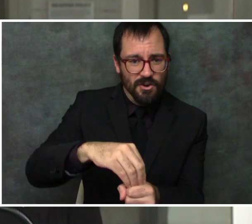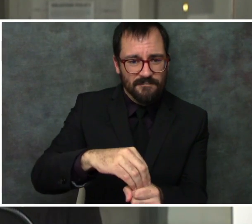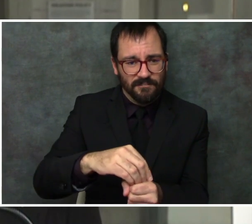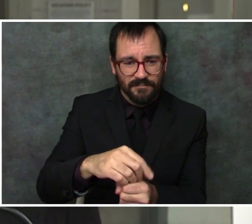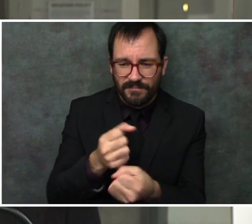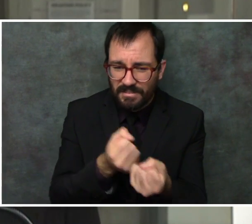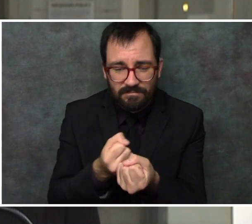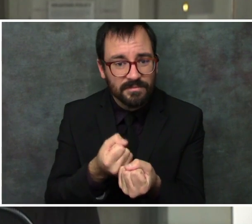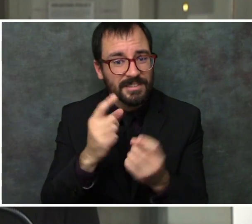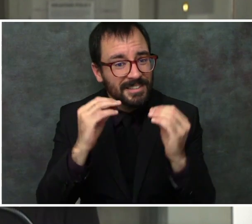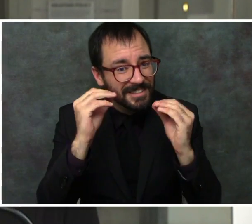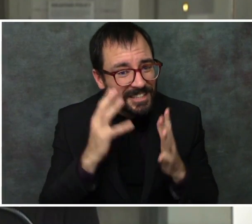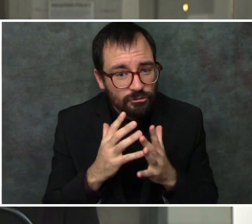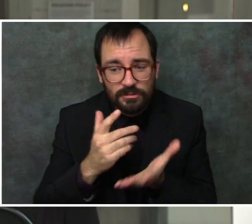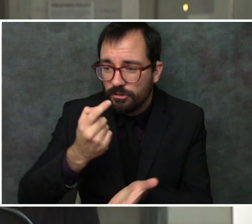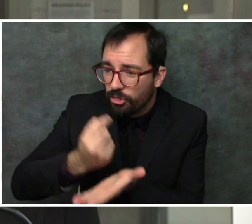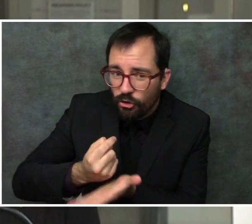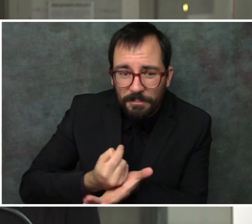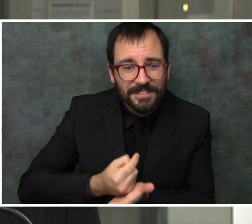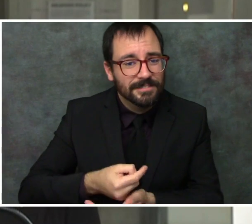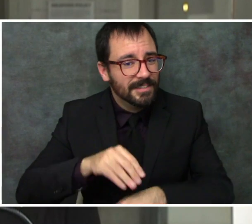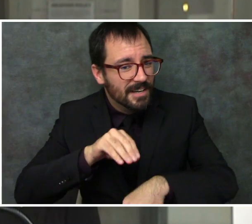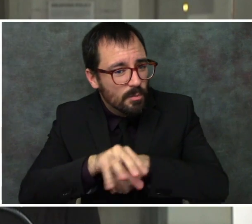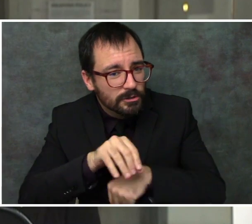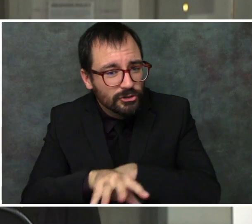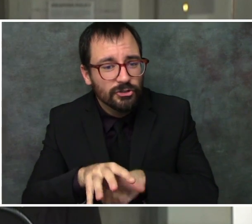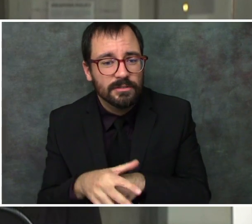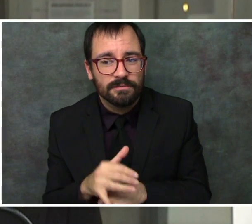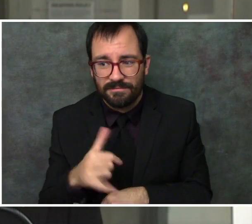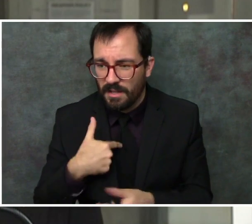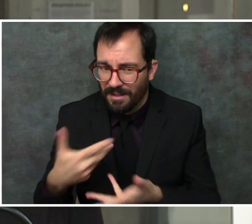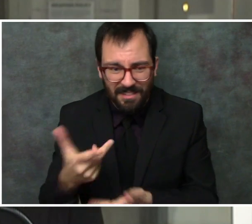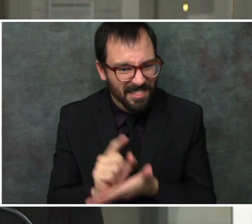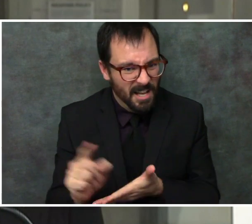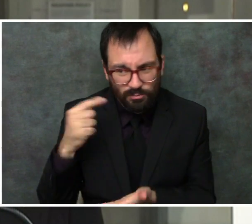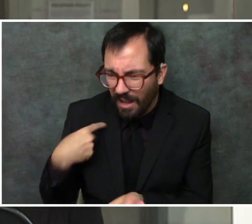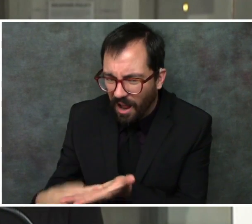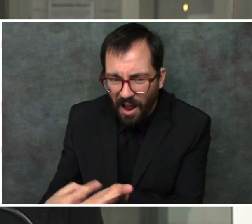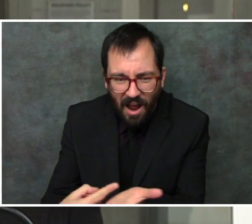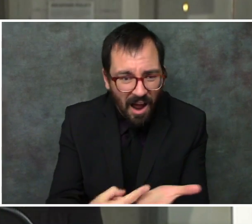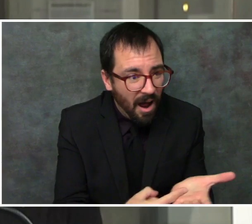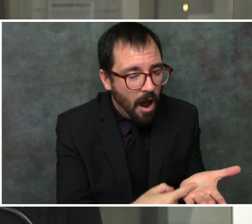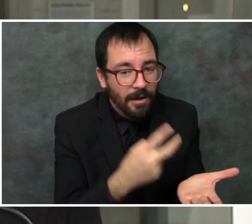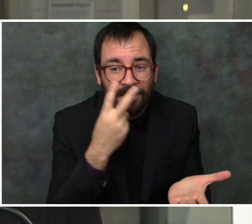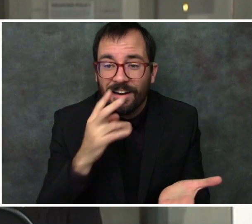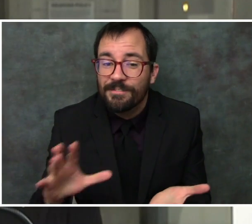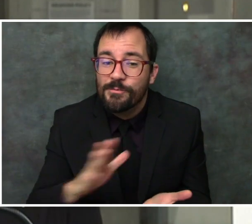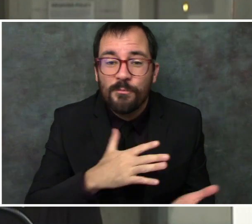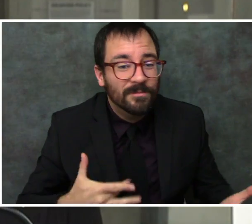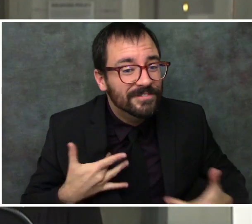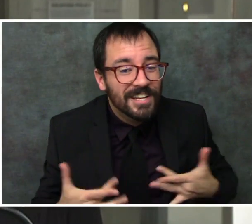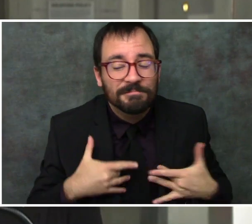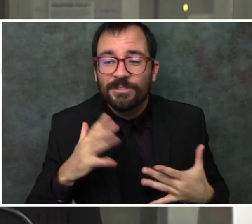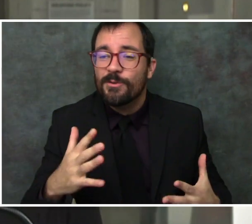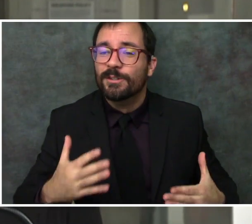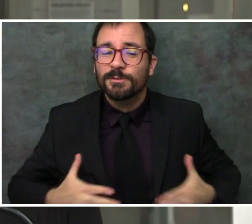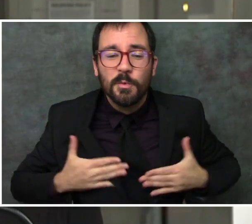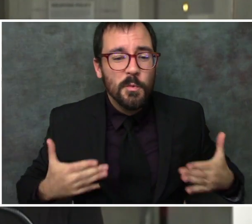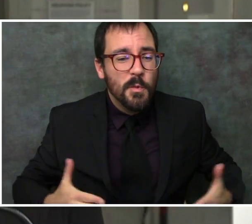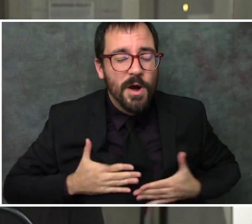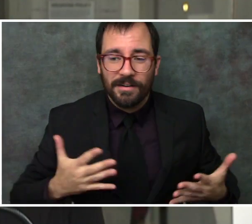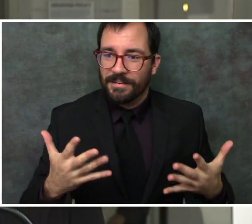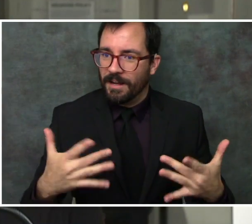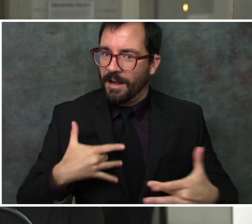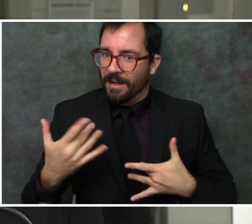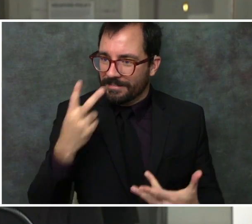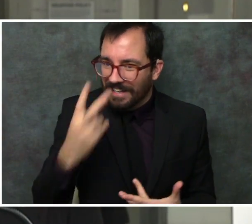and the therapists and the counselors that I spoke to last week, and the excitement and joy in your face for welcoming your kids